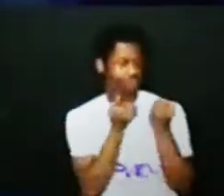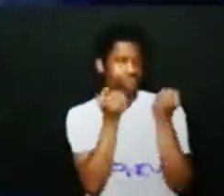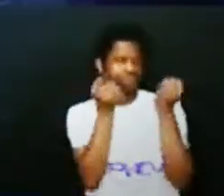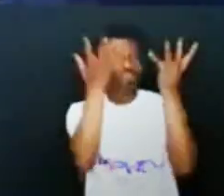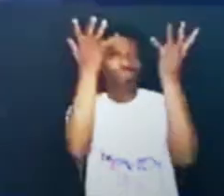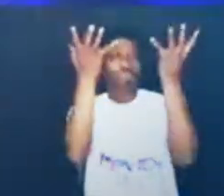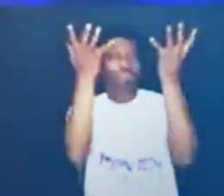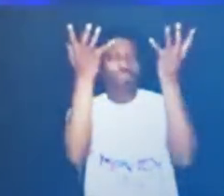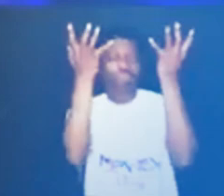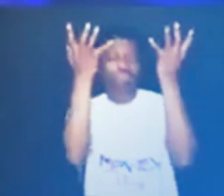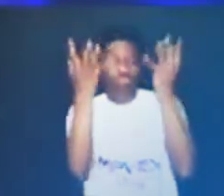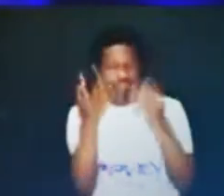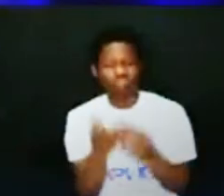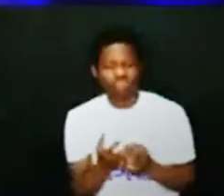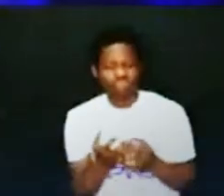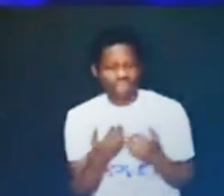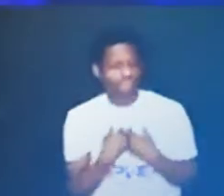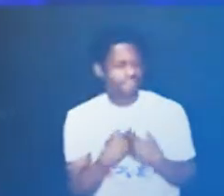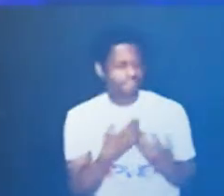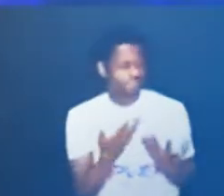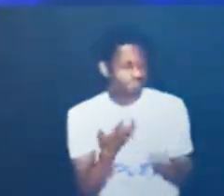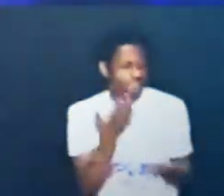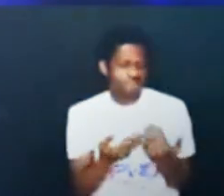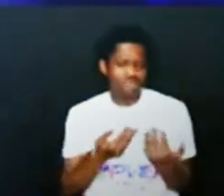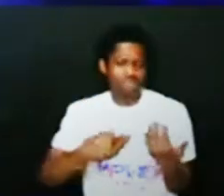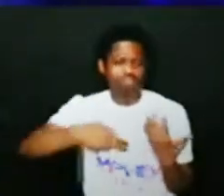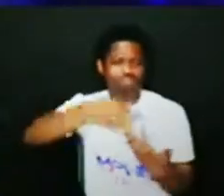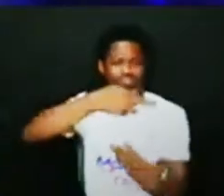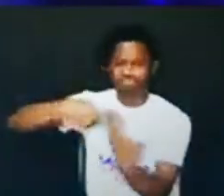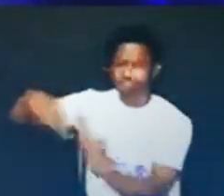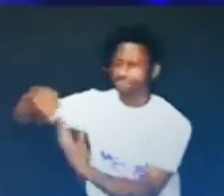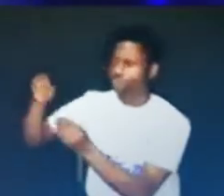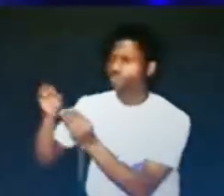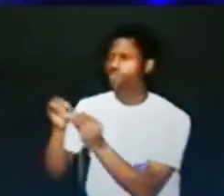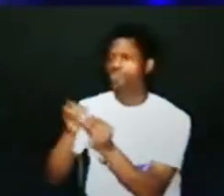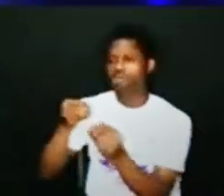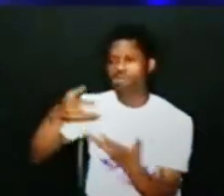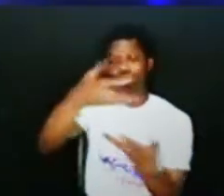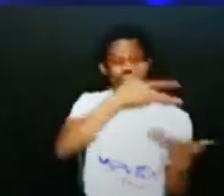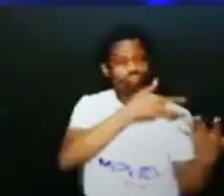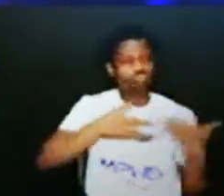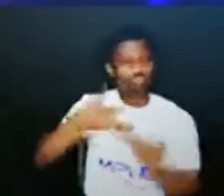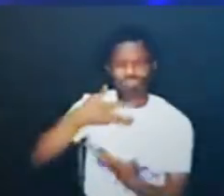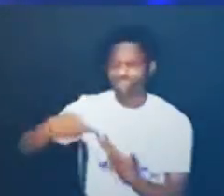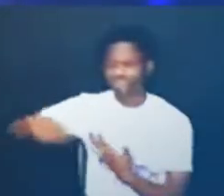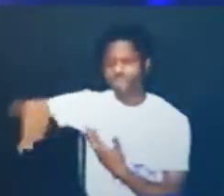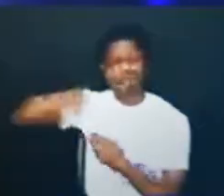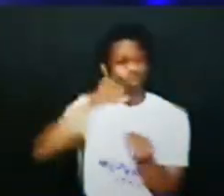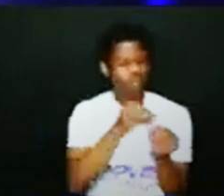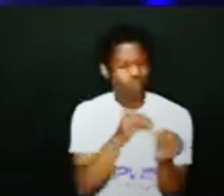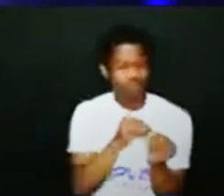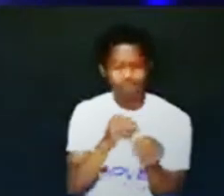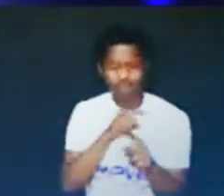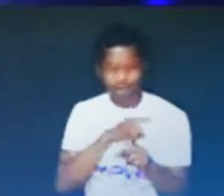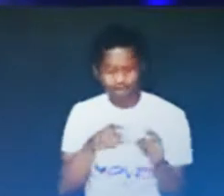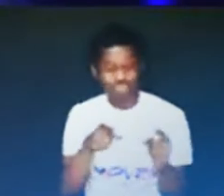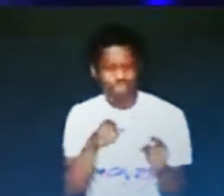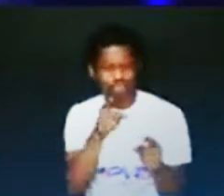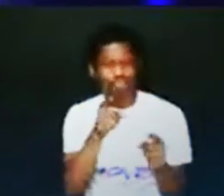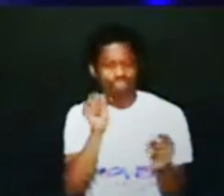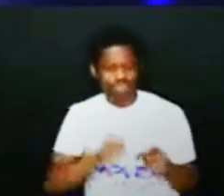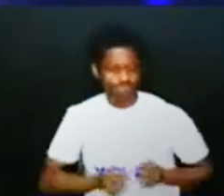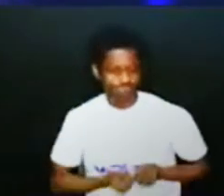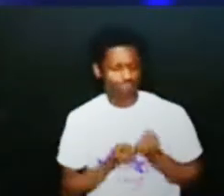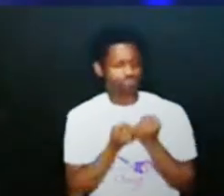It may be compounds of them, but the compounds are built within yourself. Today, release them by the power of the